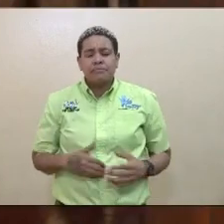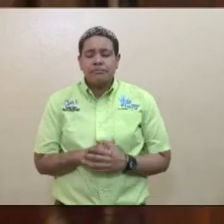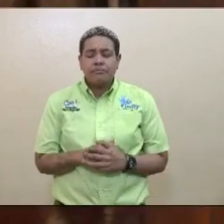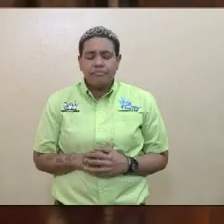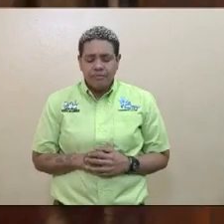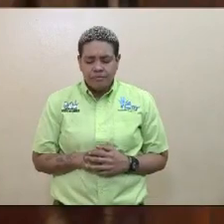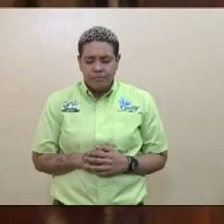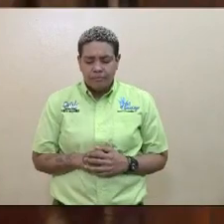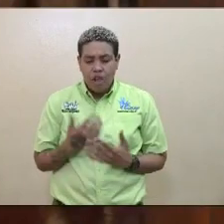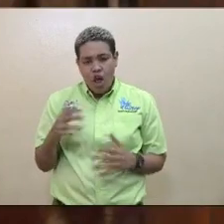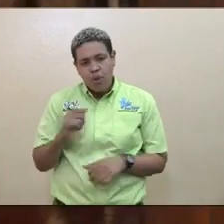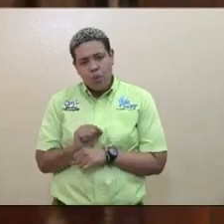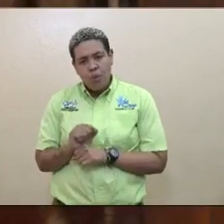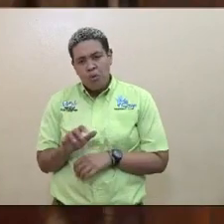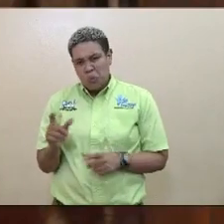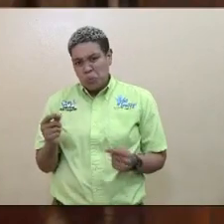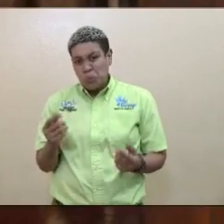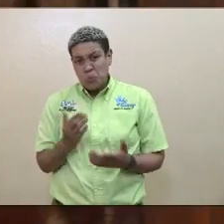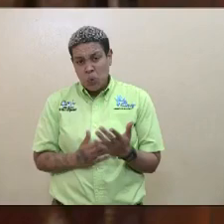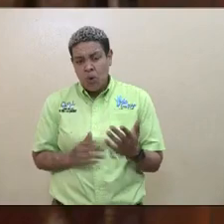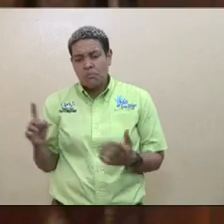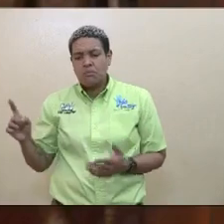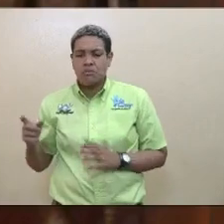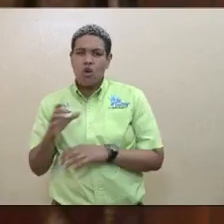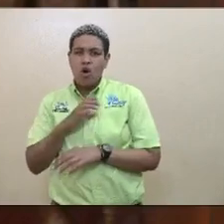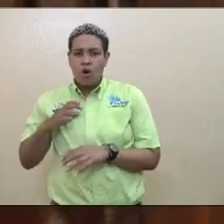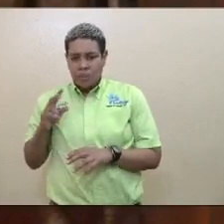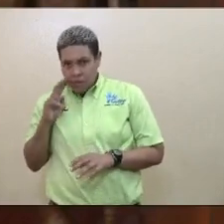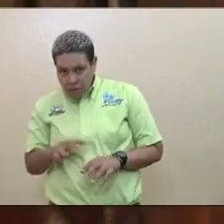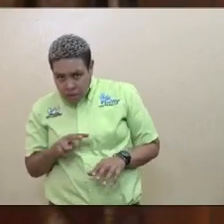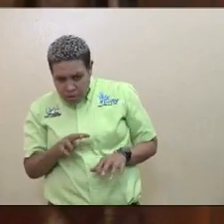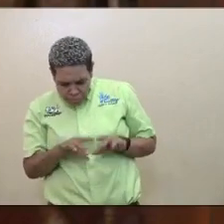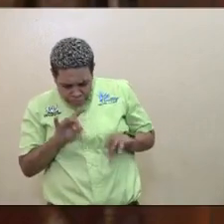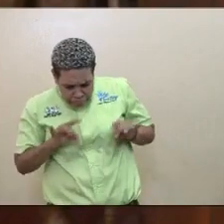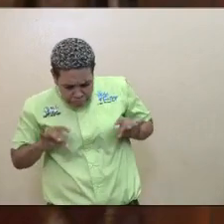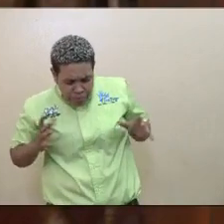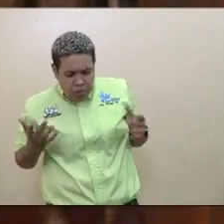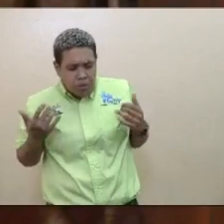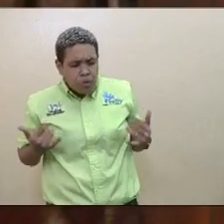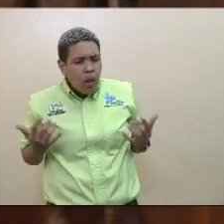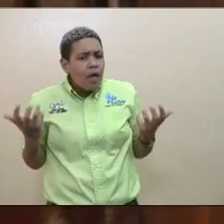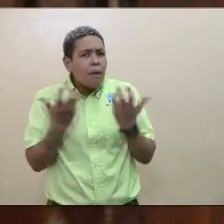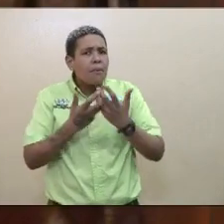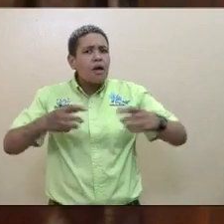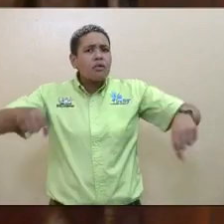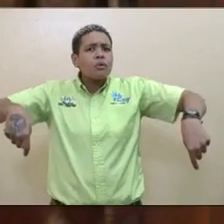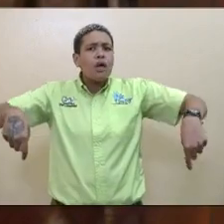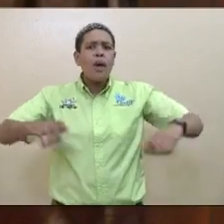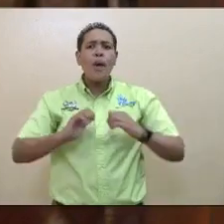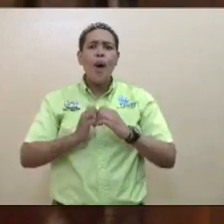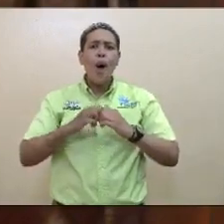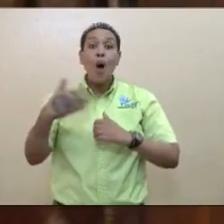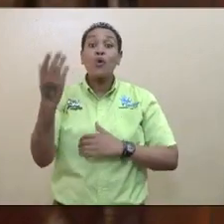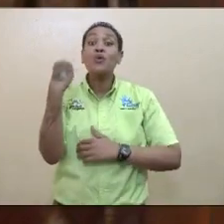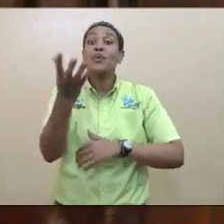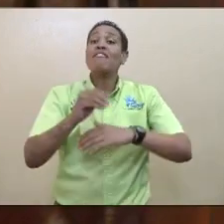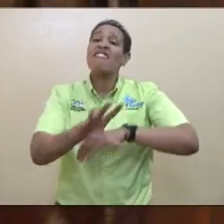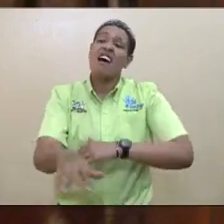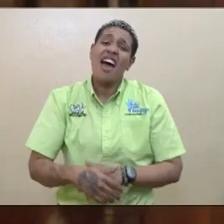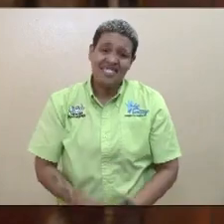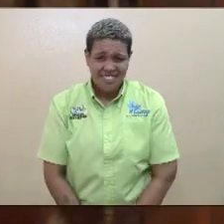to pull from that body of work what is relevant to today's circumstances, to give